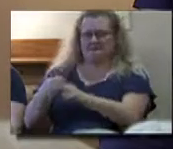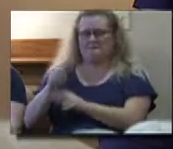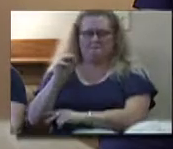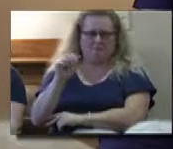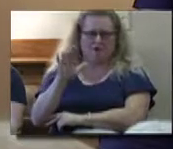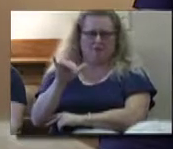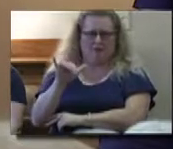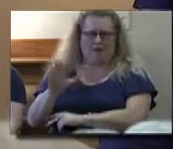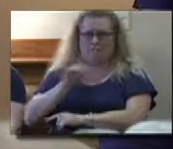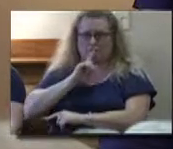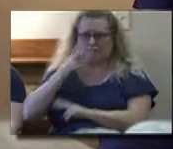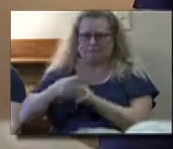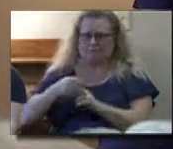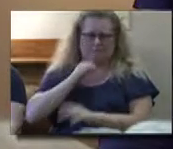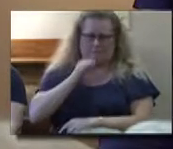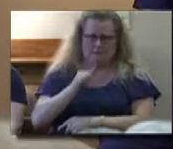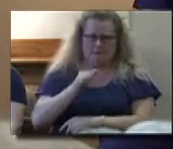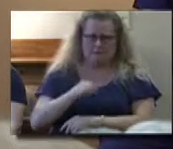not her name.